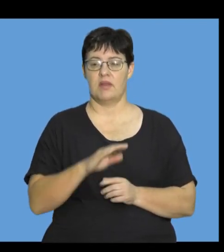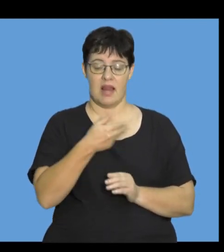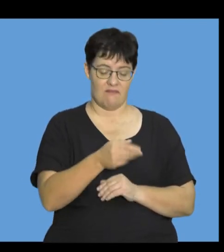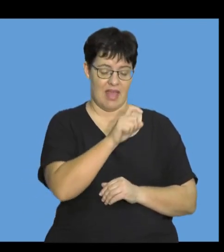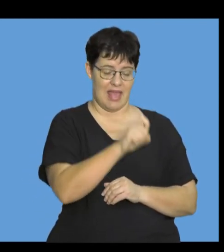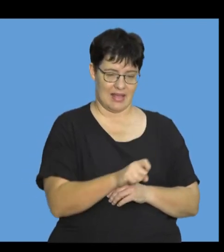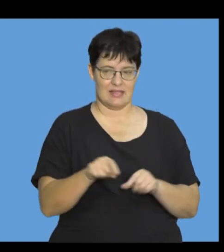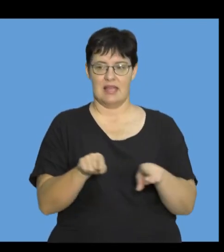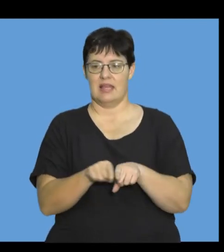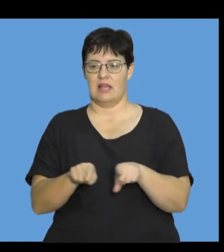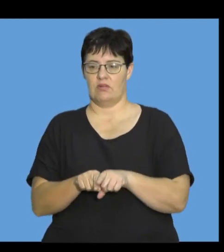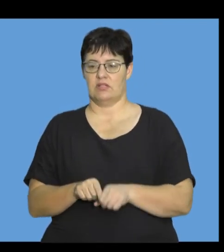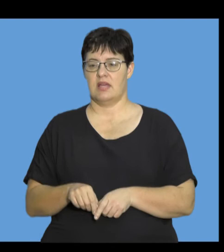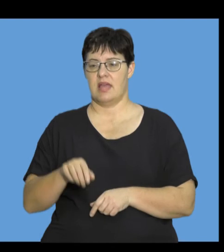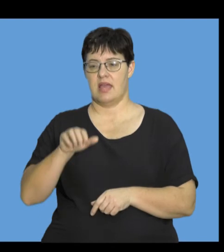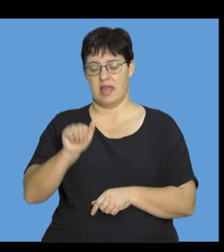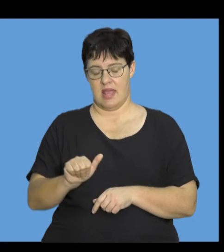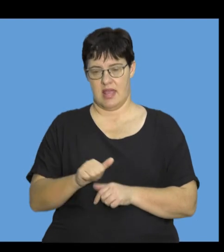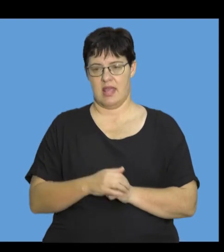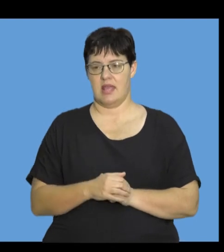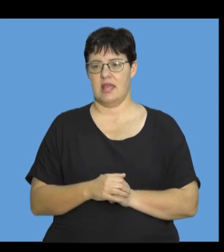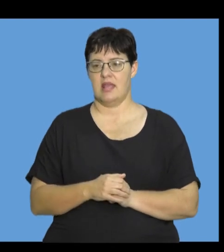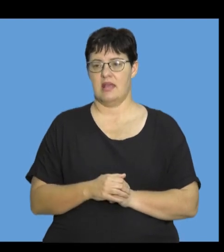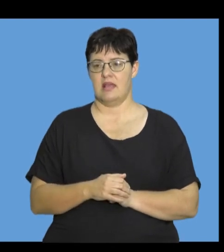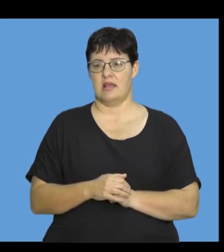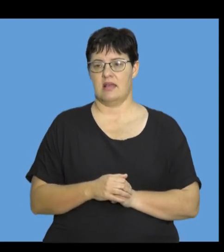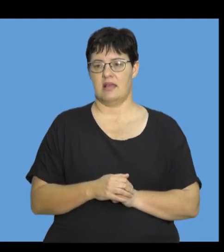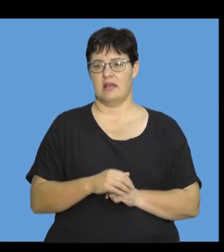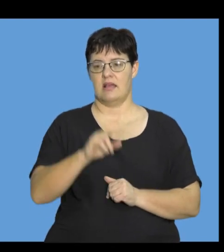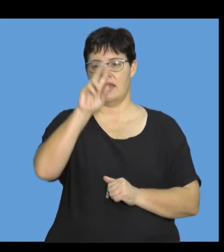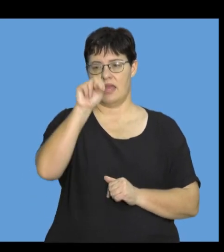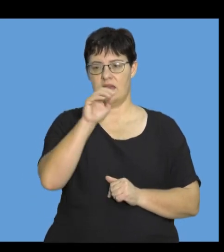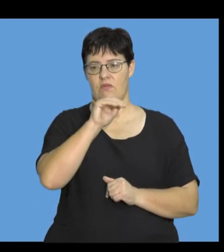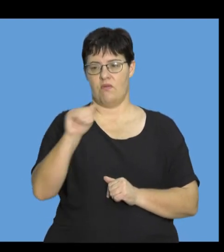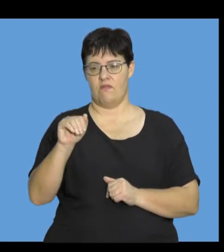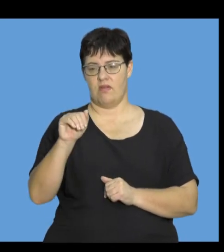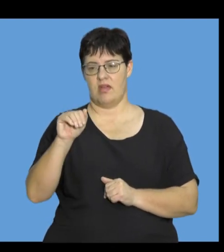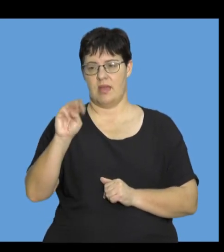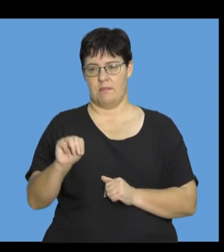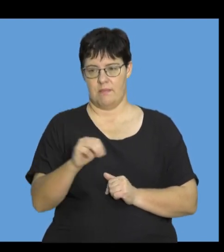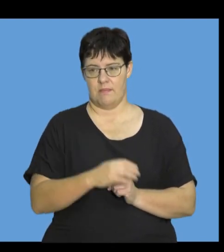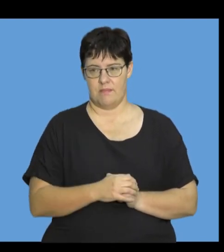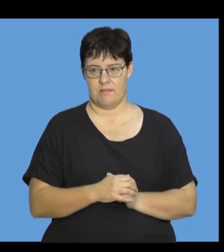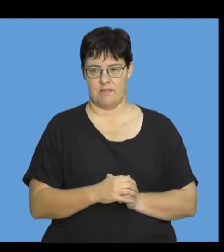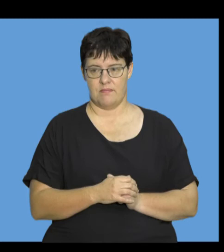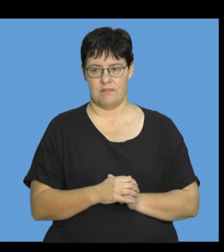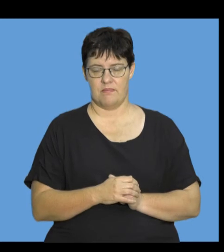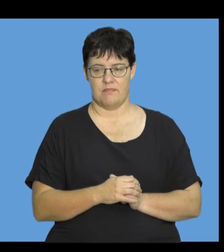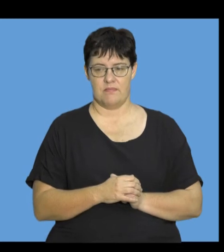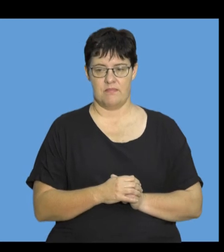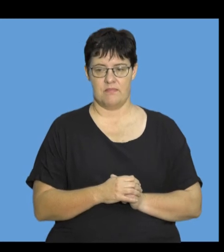just x is equals to a to the exponent of n over m, like that, right?